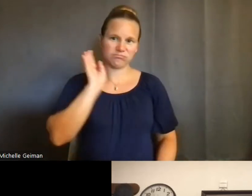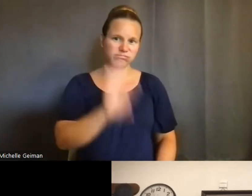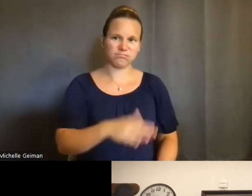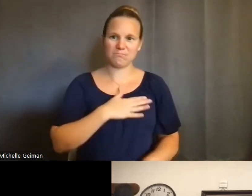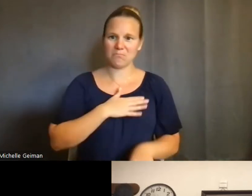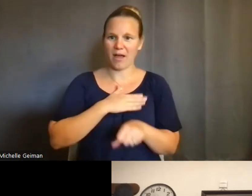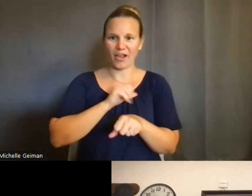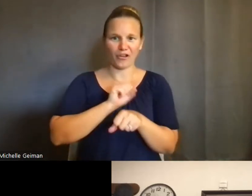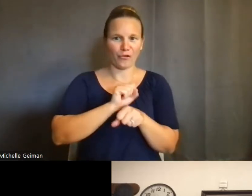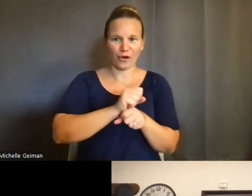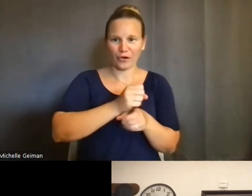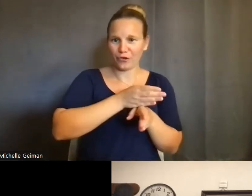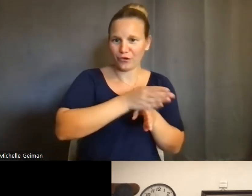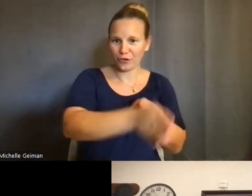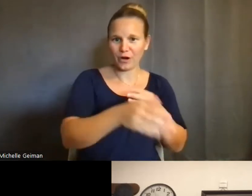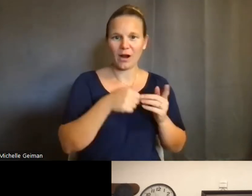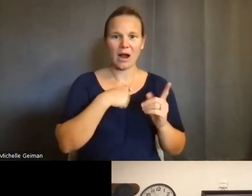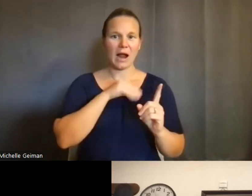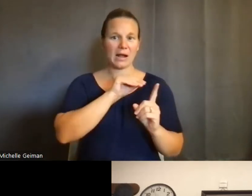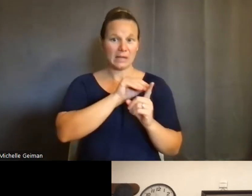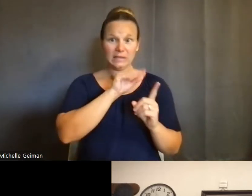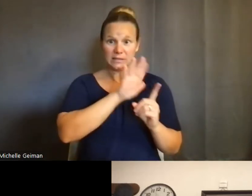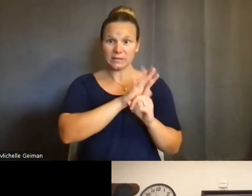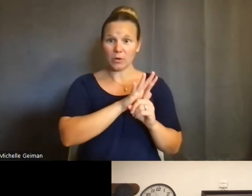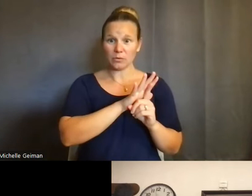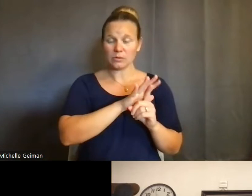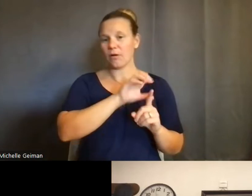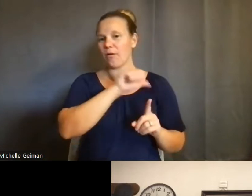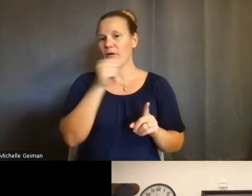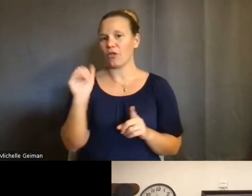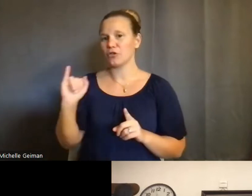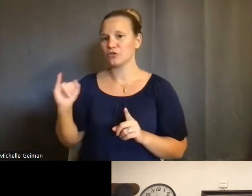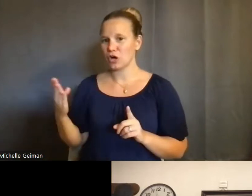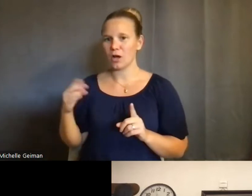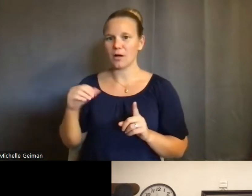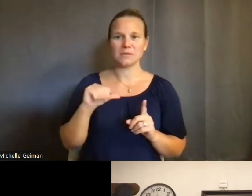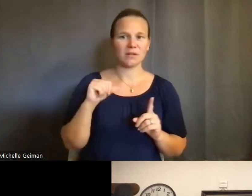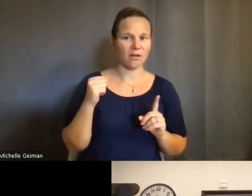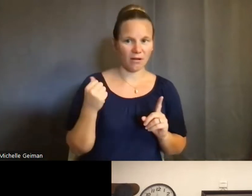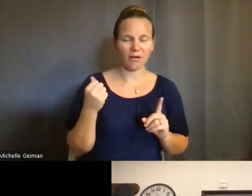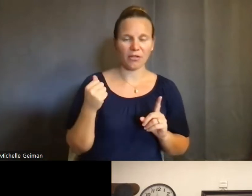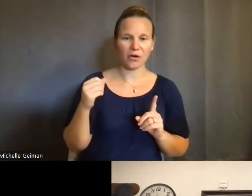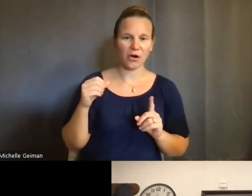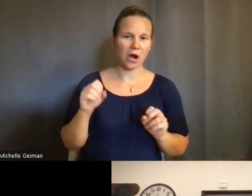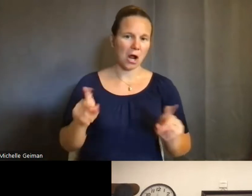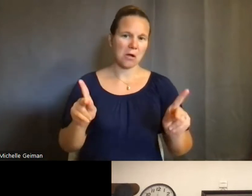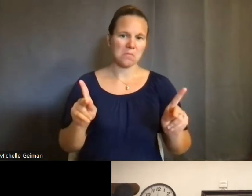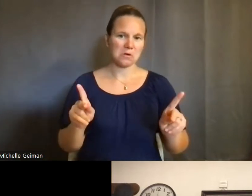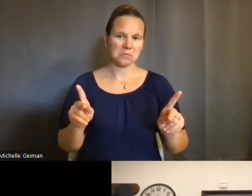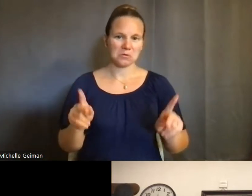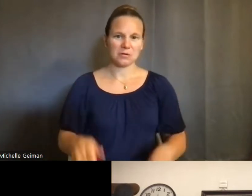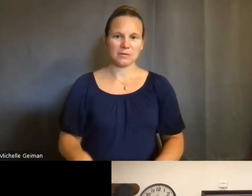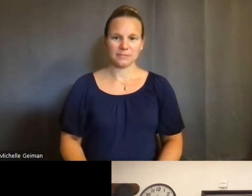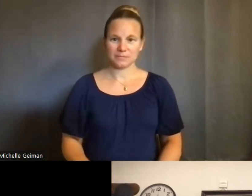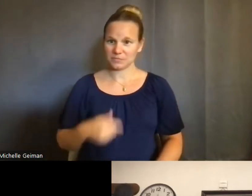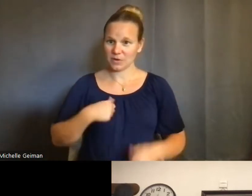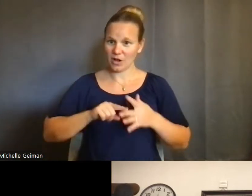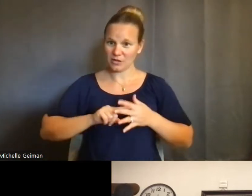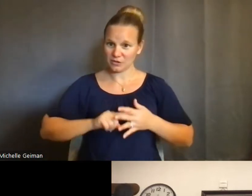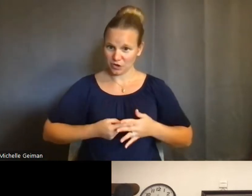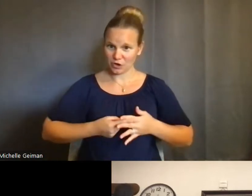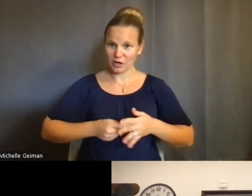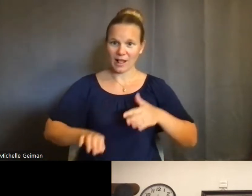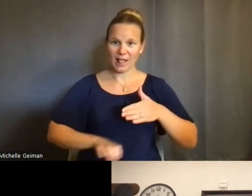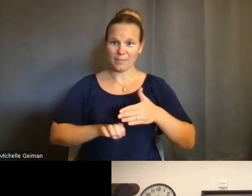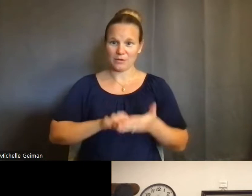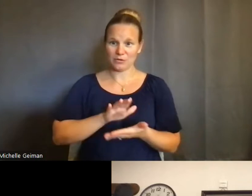career. And I've been exposed to different jobs and different opportunities in that span. I started off as an elementary school teacher right